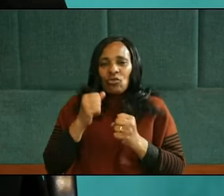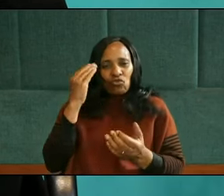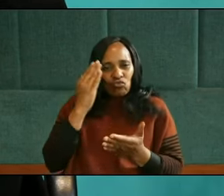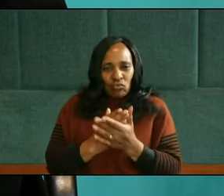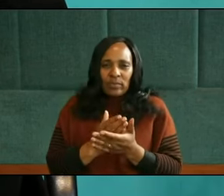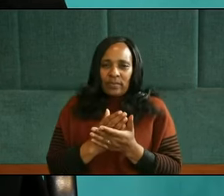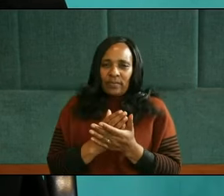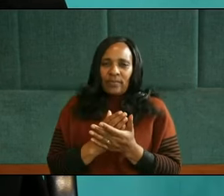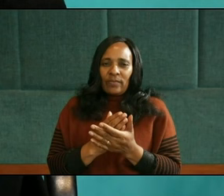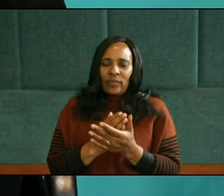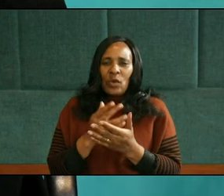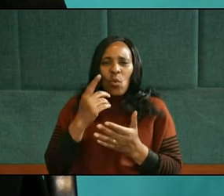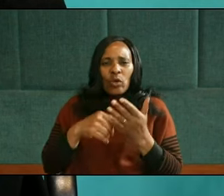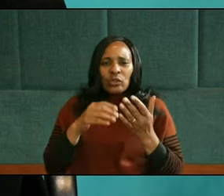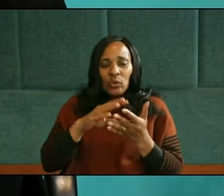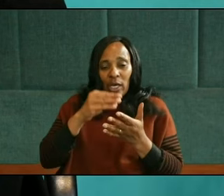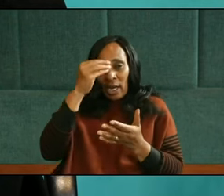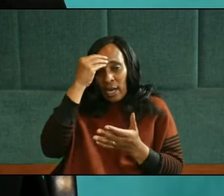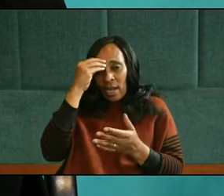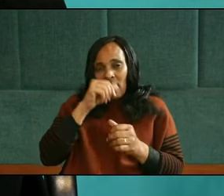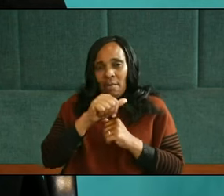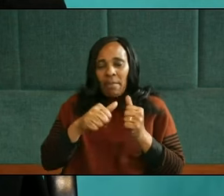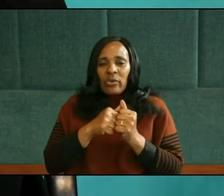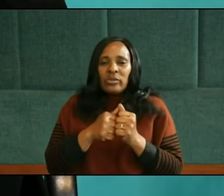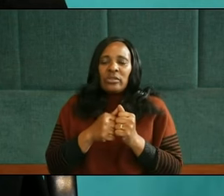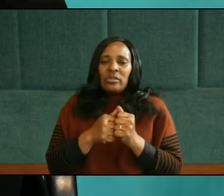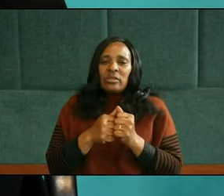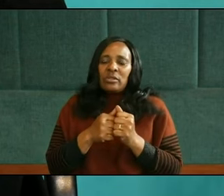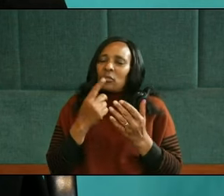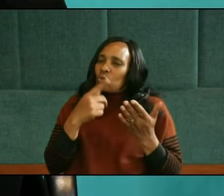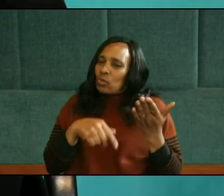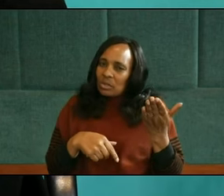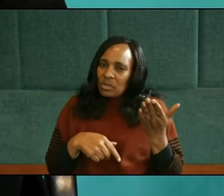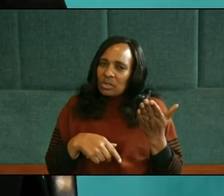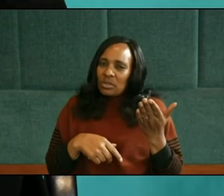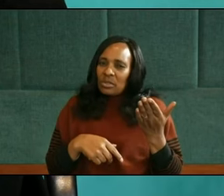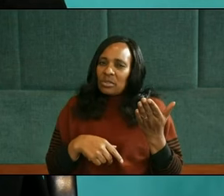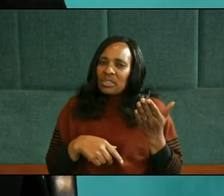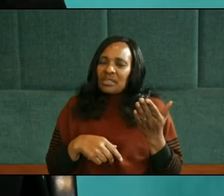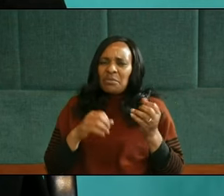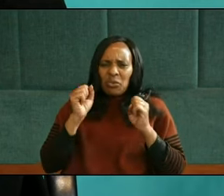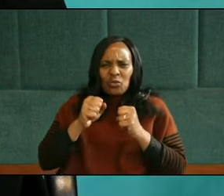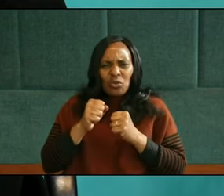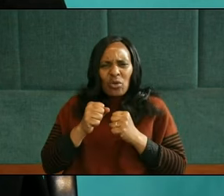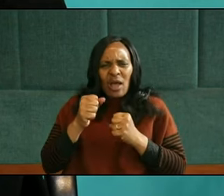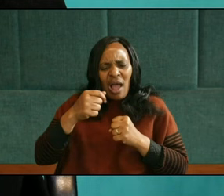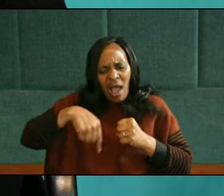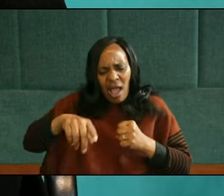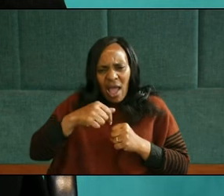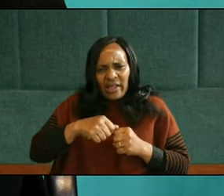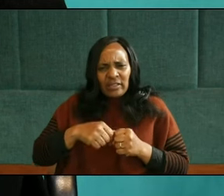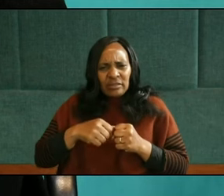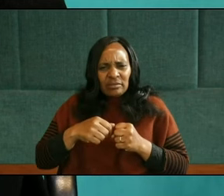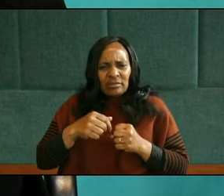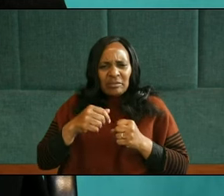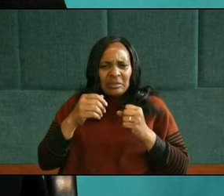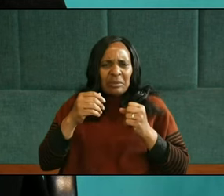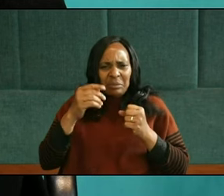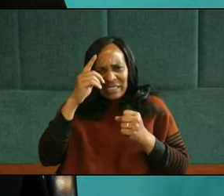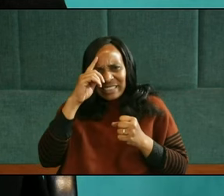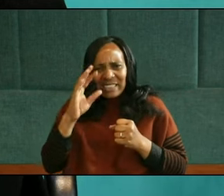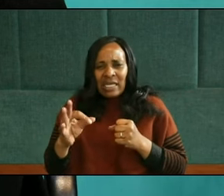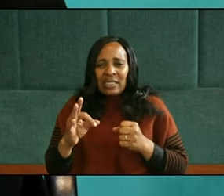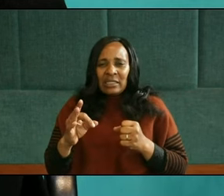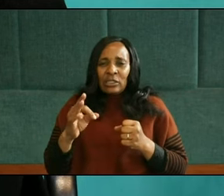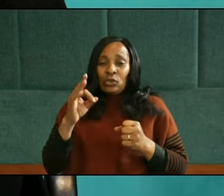true. What we can learn about it is we can be keen enough to take note of whatever is going